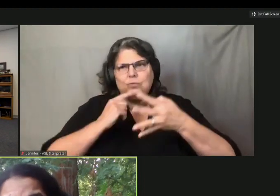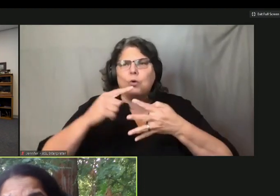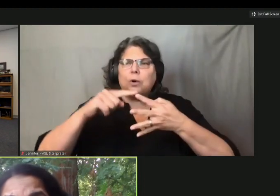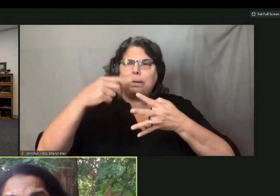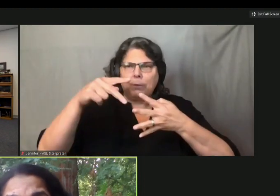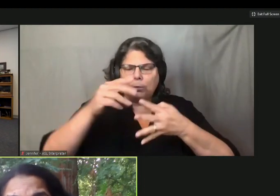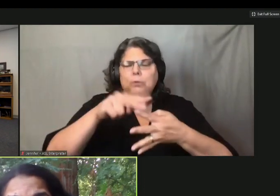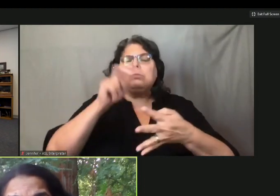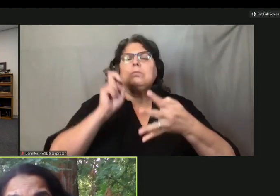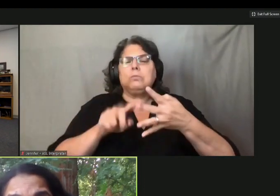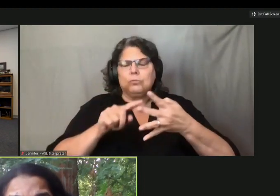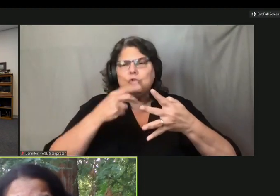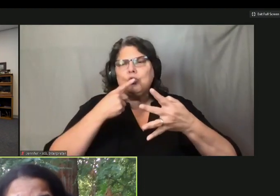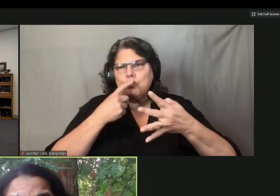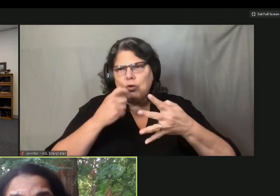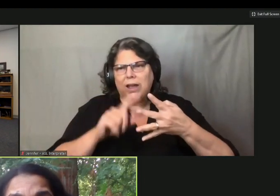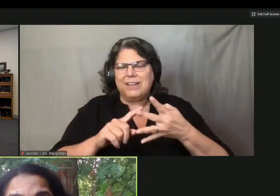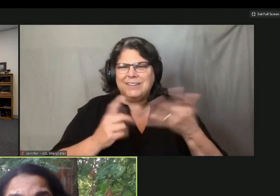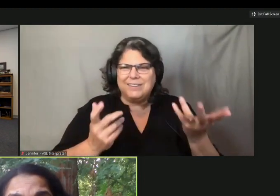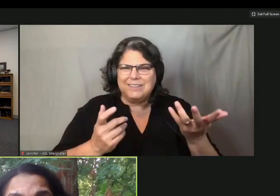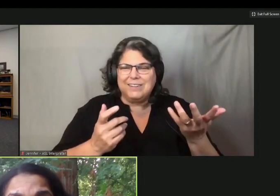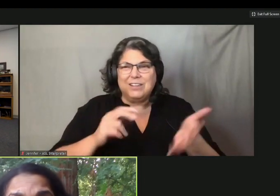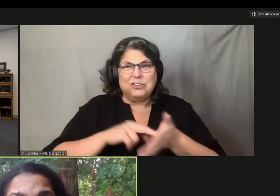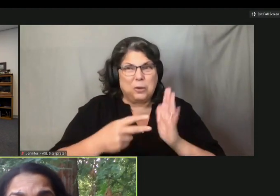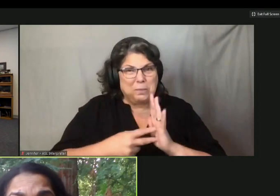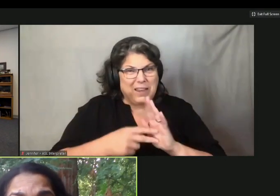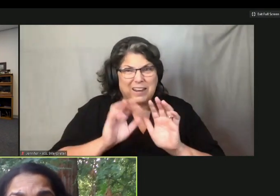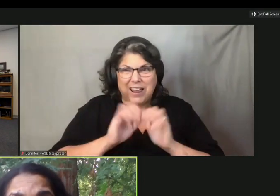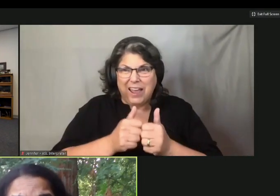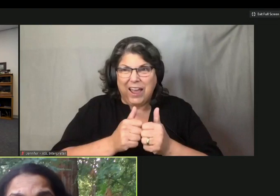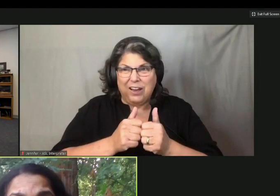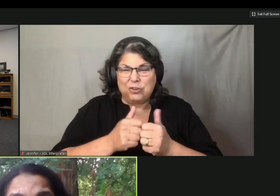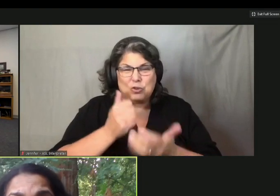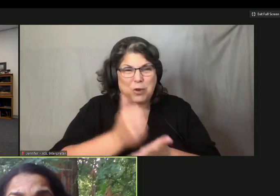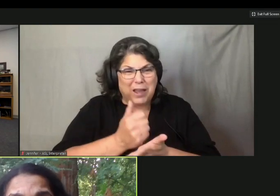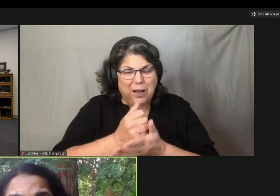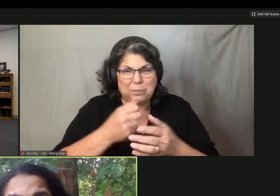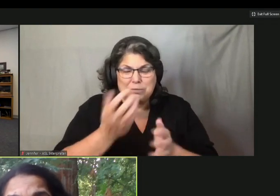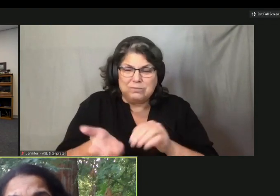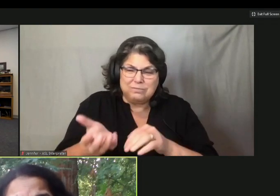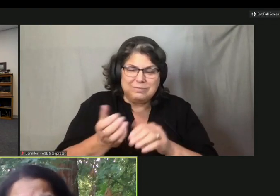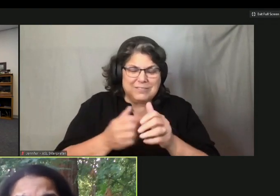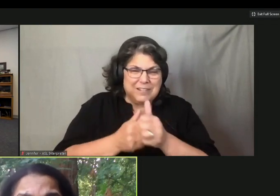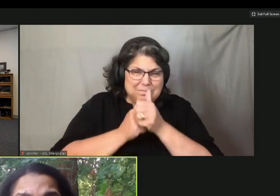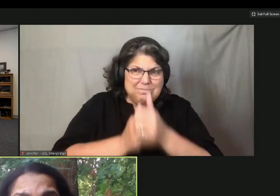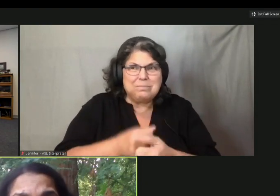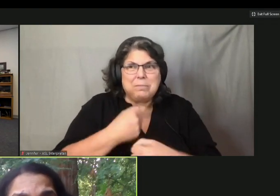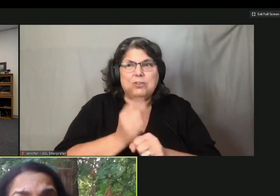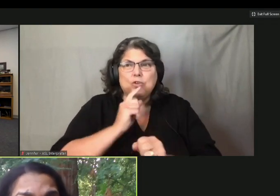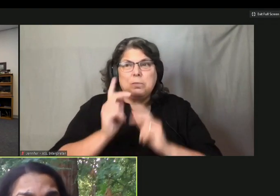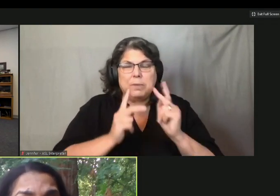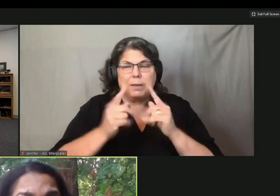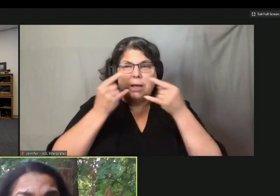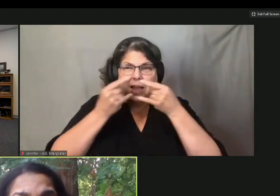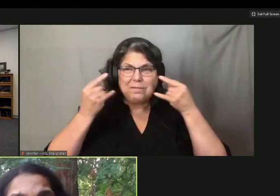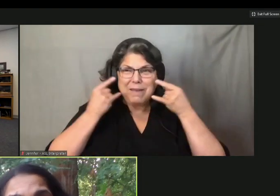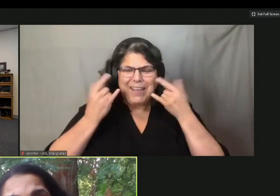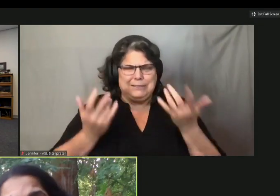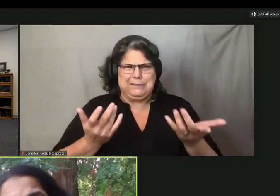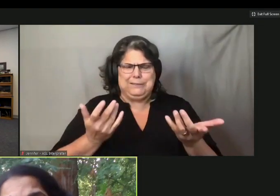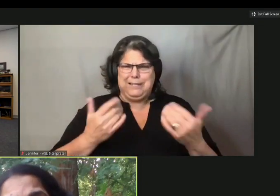implement mitigation measures such as facial coverings and social or physical distancing, especially among younger